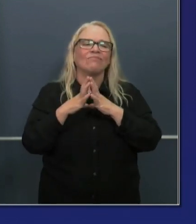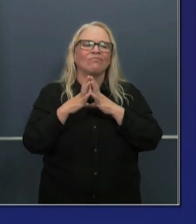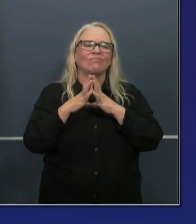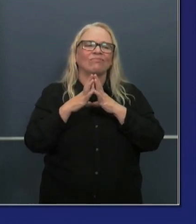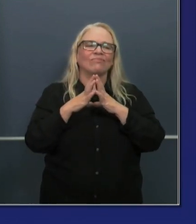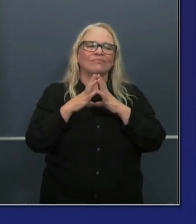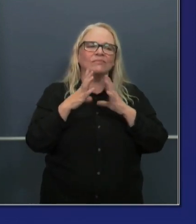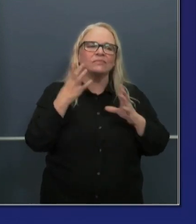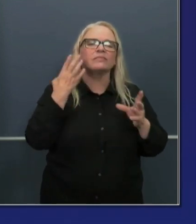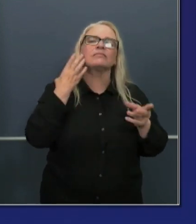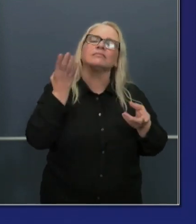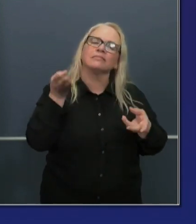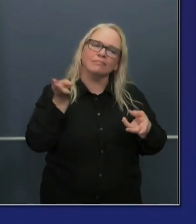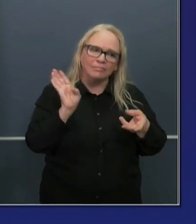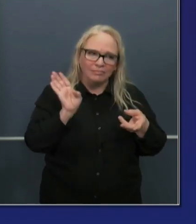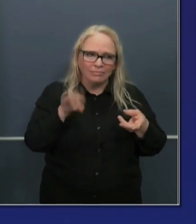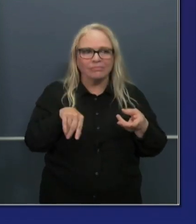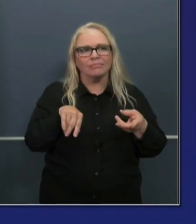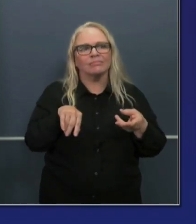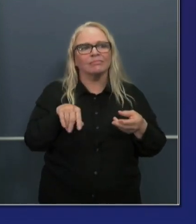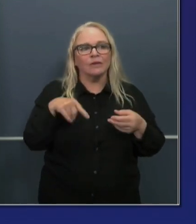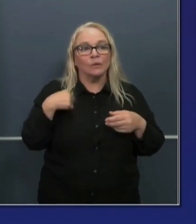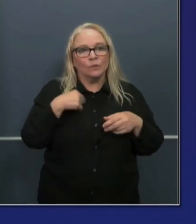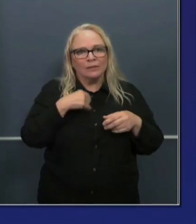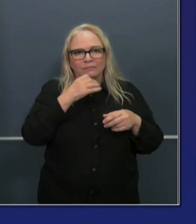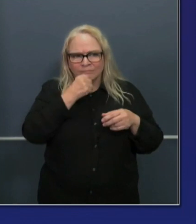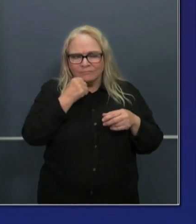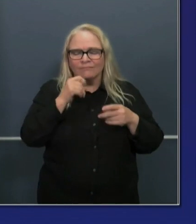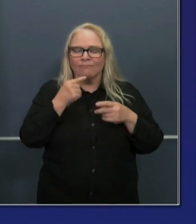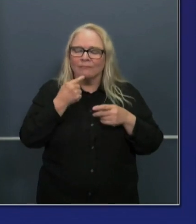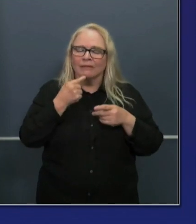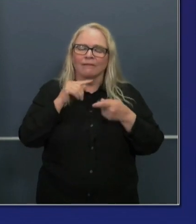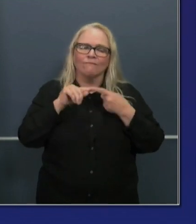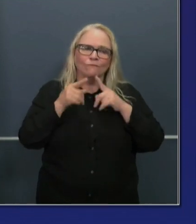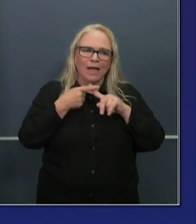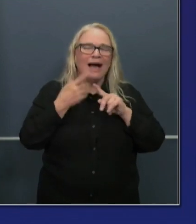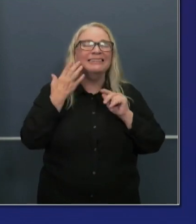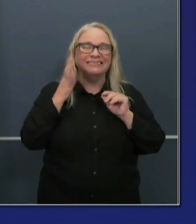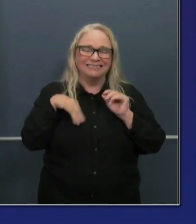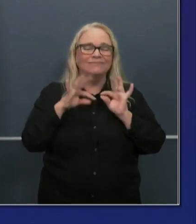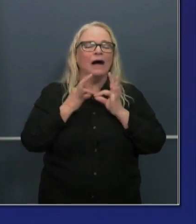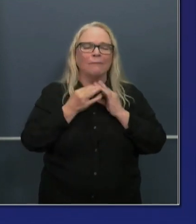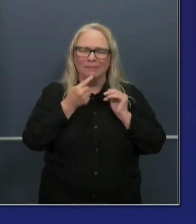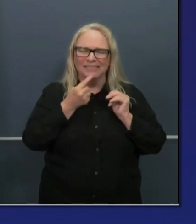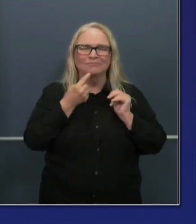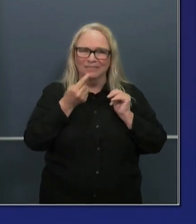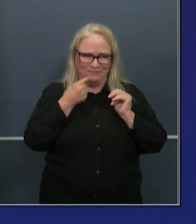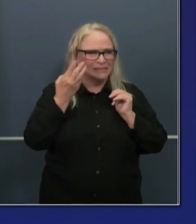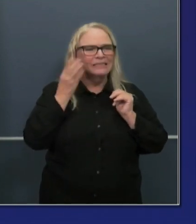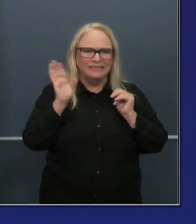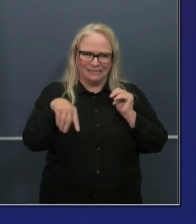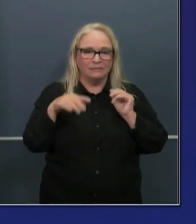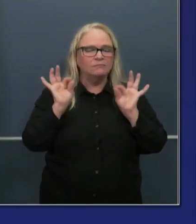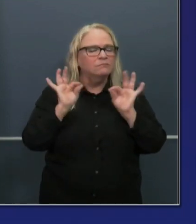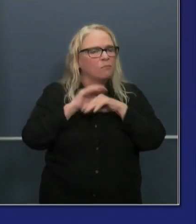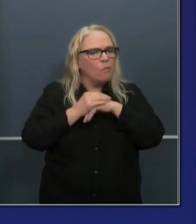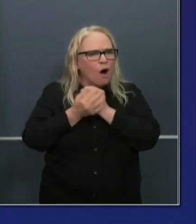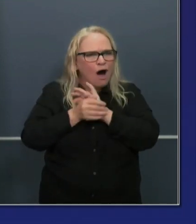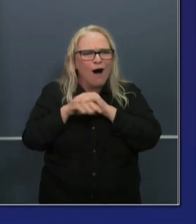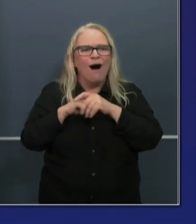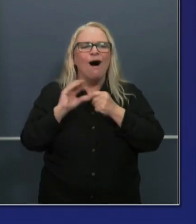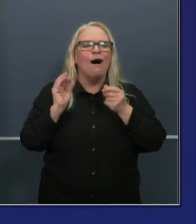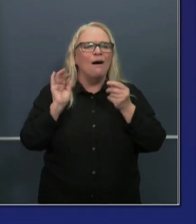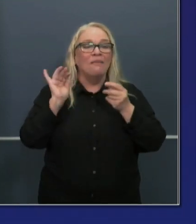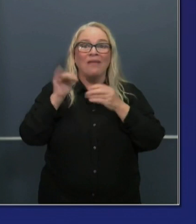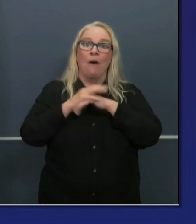young age, some were more successful than others, to wash your hands. And again, that's one of the most foundational things we can do to mitigate the spread